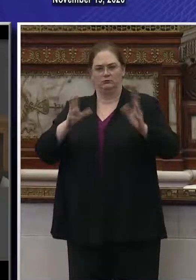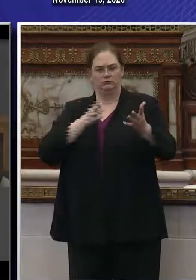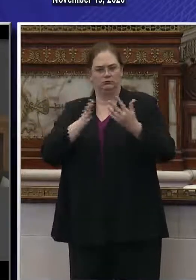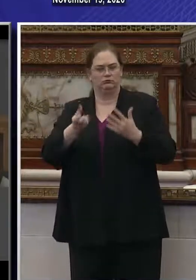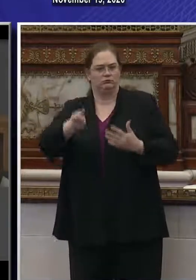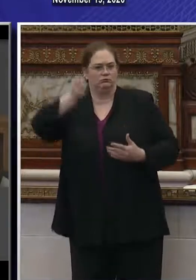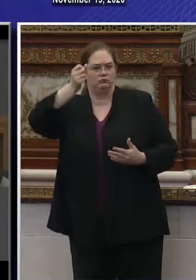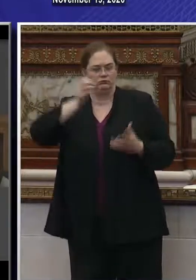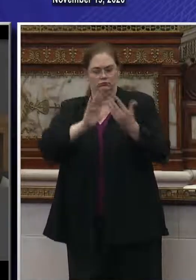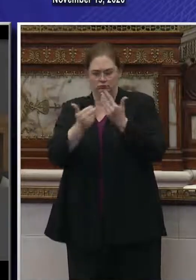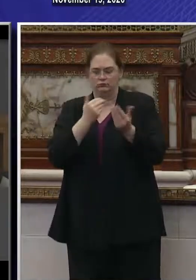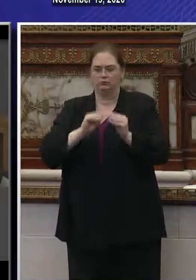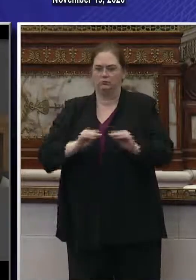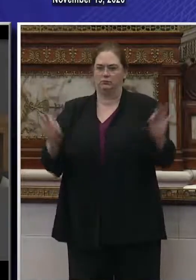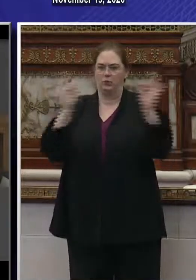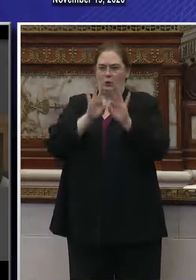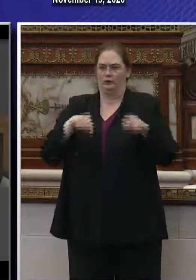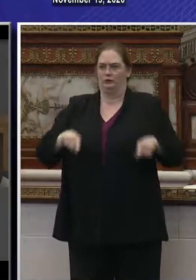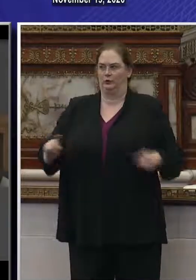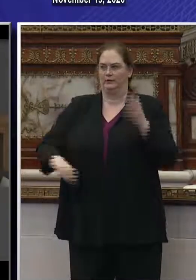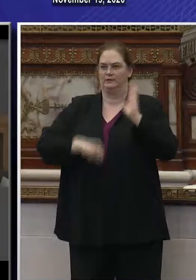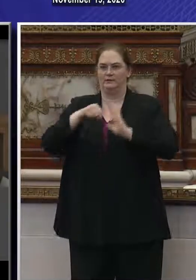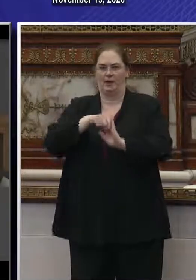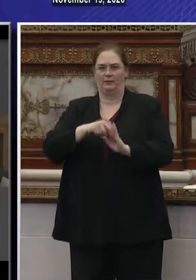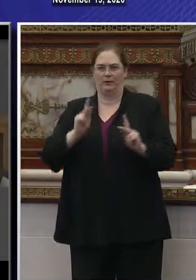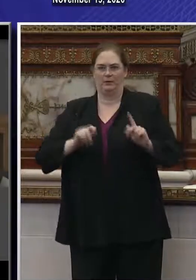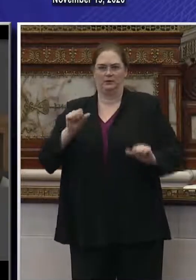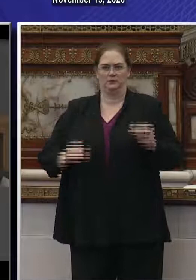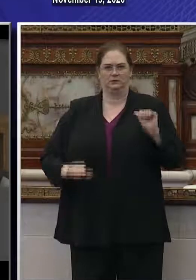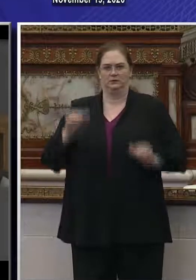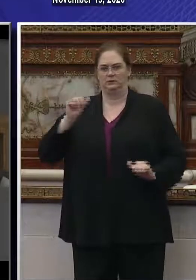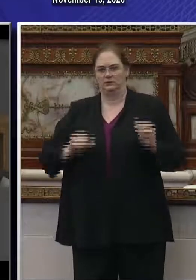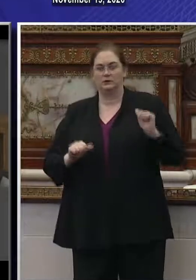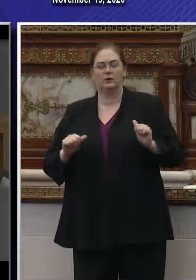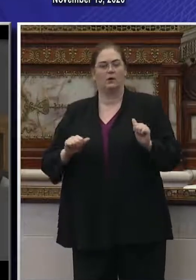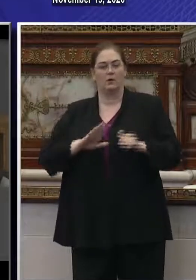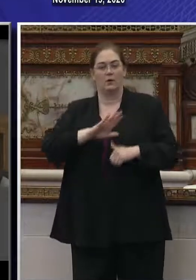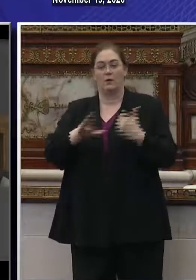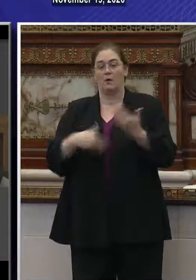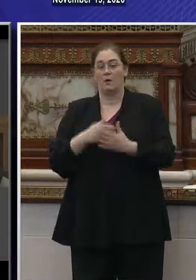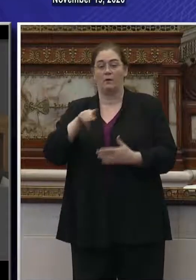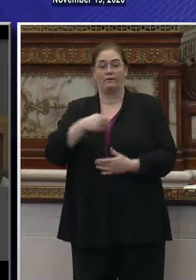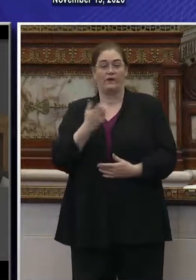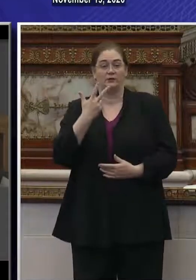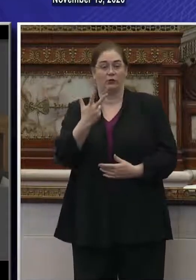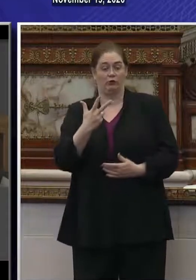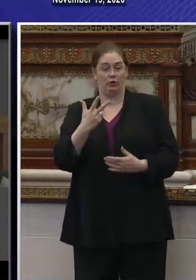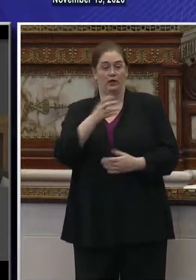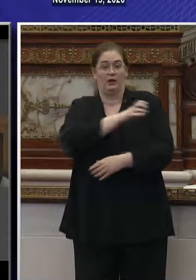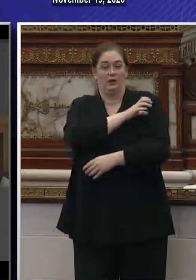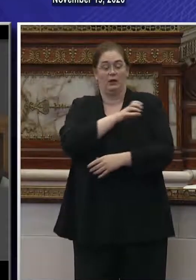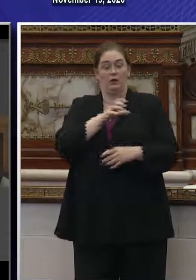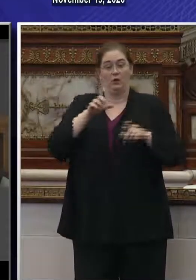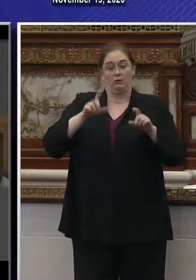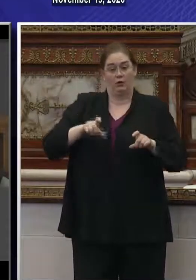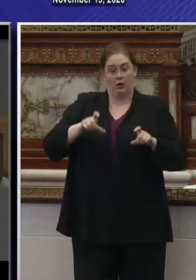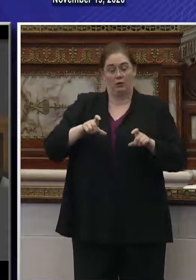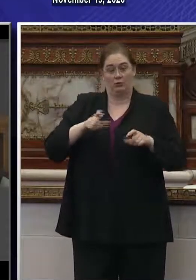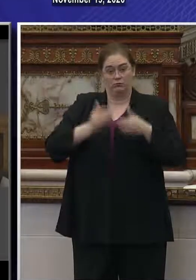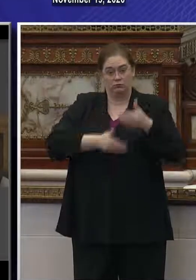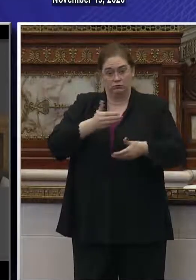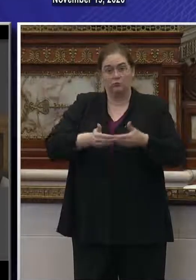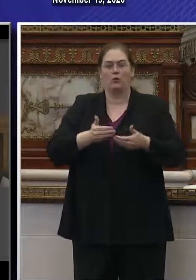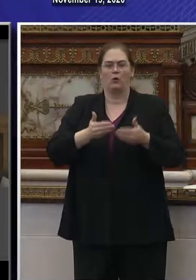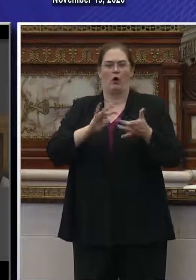important during this period of uncertainty. We've made our full phase 3 clinical trial protocol available online,